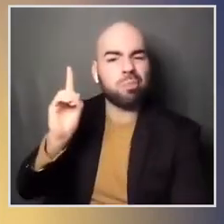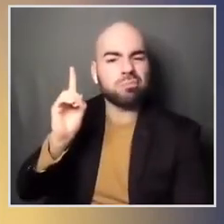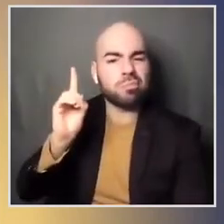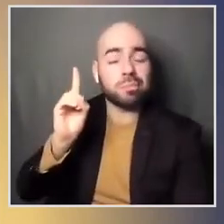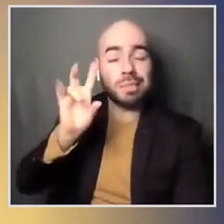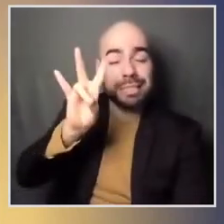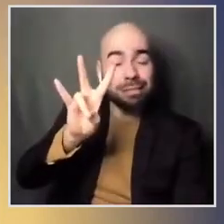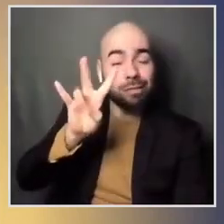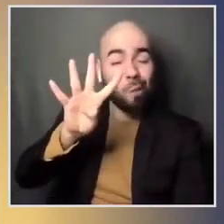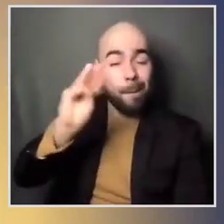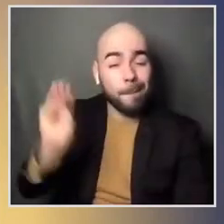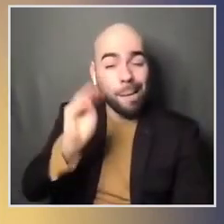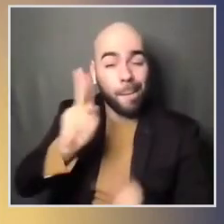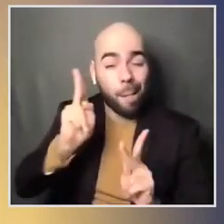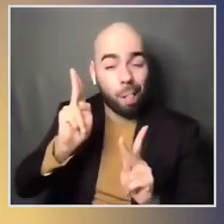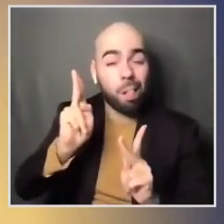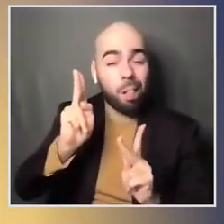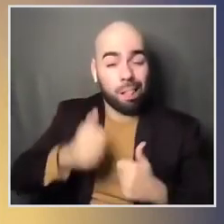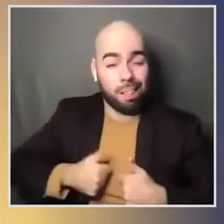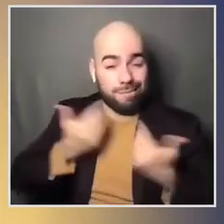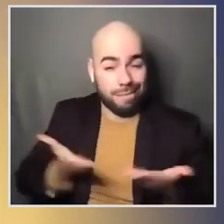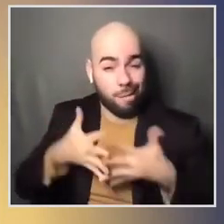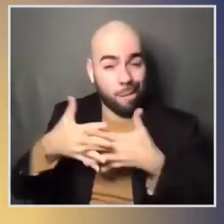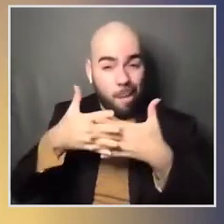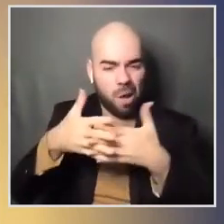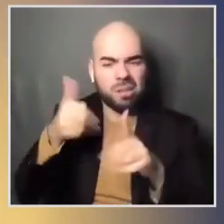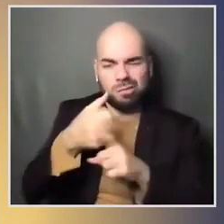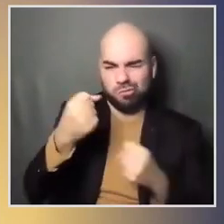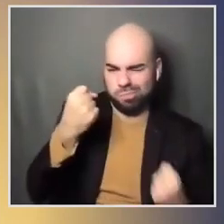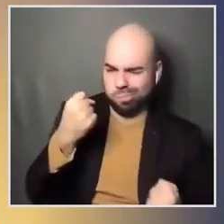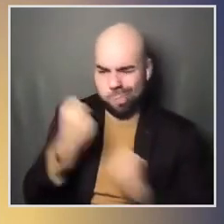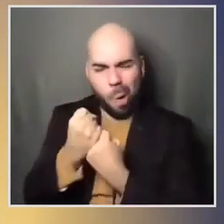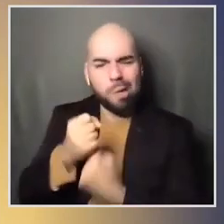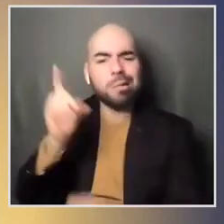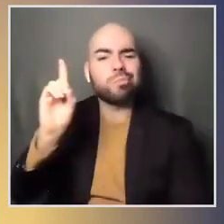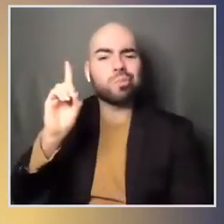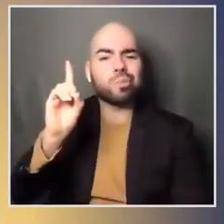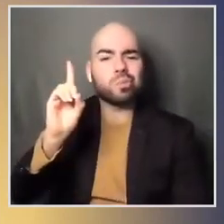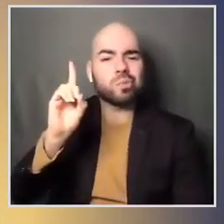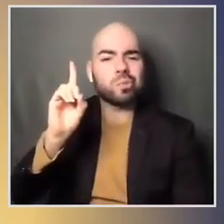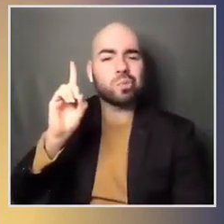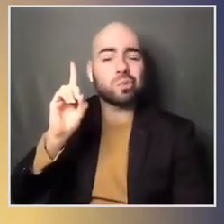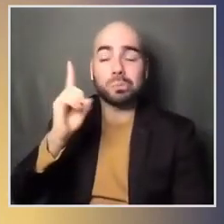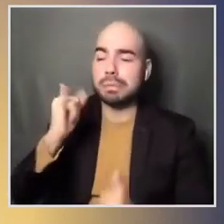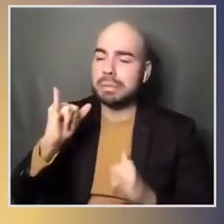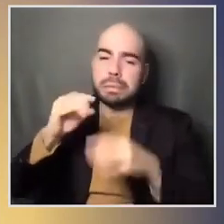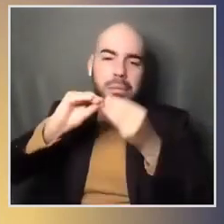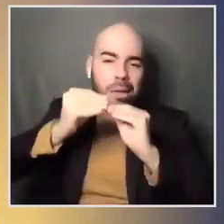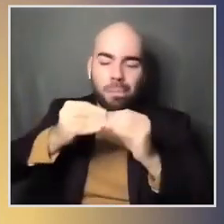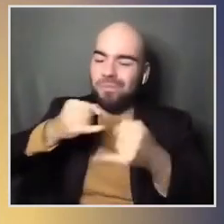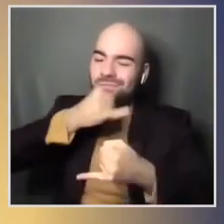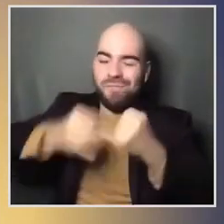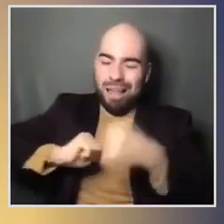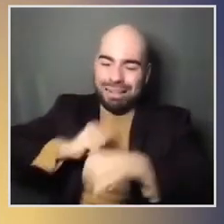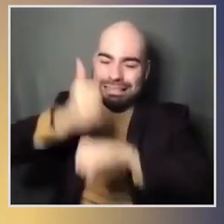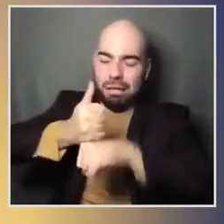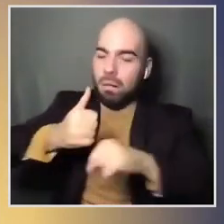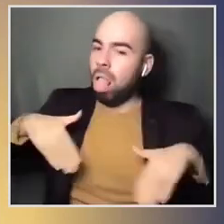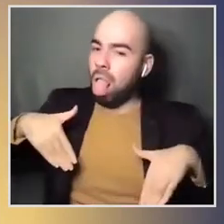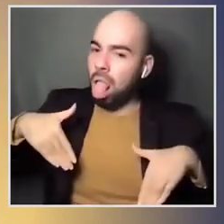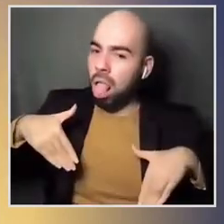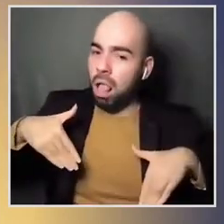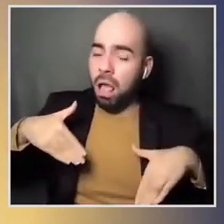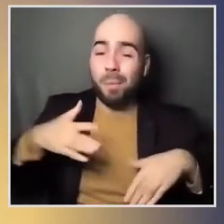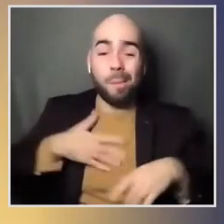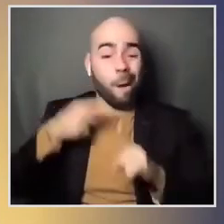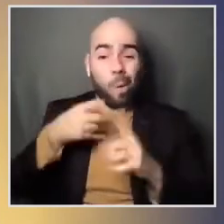Americans, and they spoke loudly for our ticket. But while we're waiting for the final results, I want people to know we're not waiting to